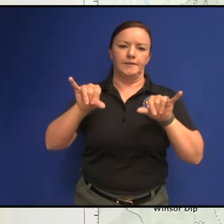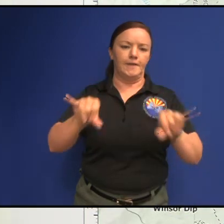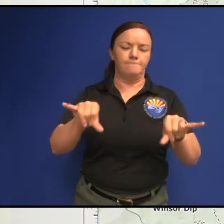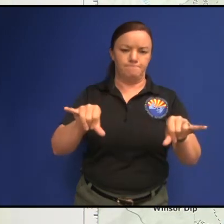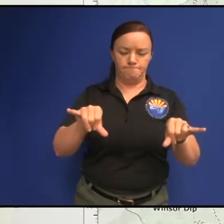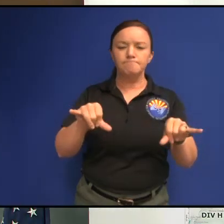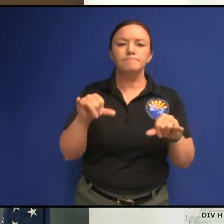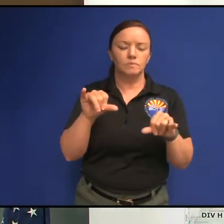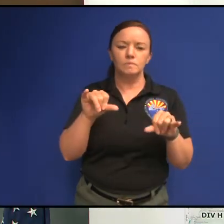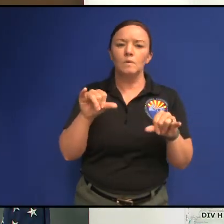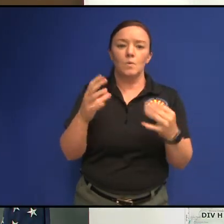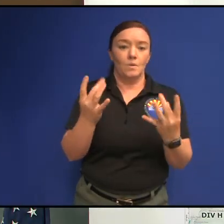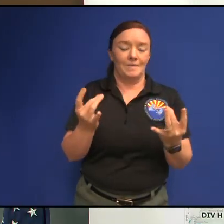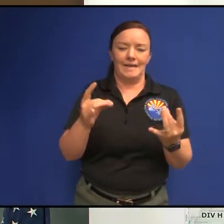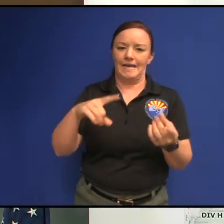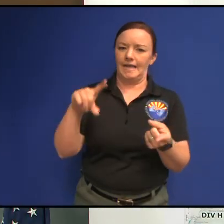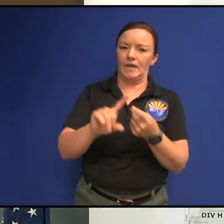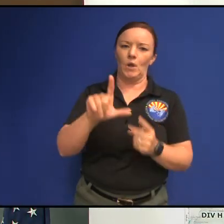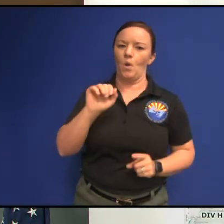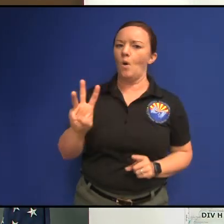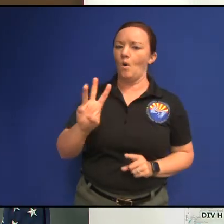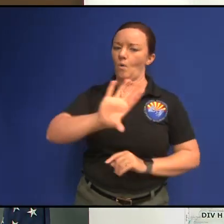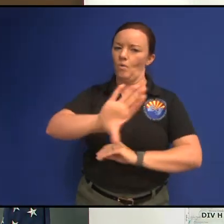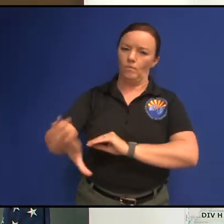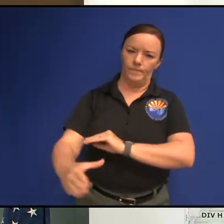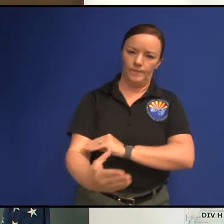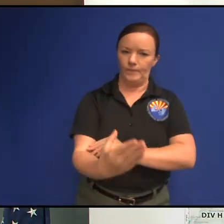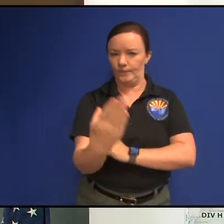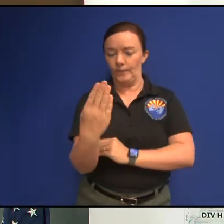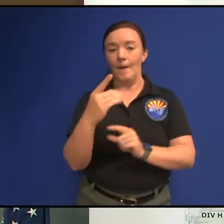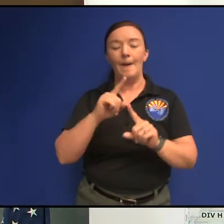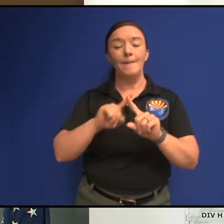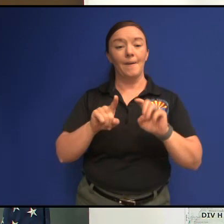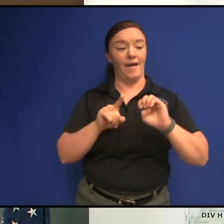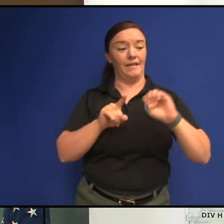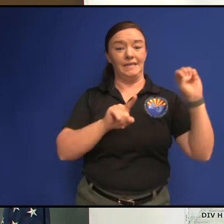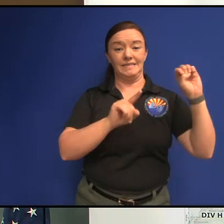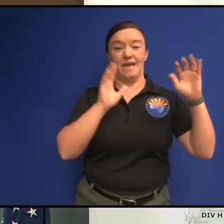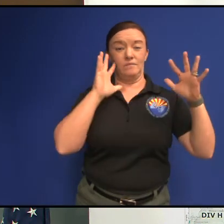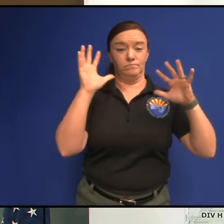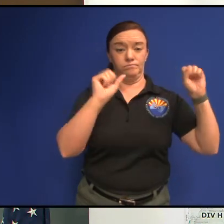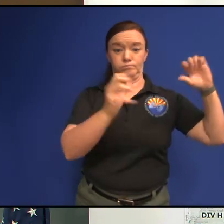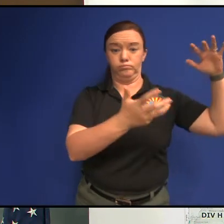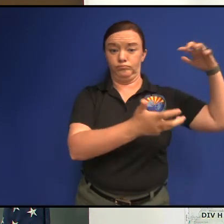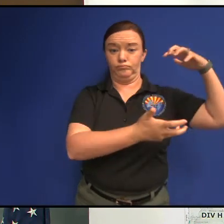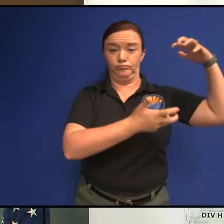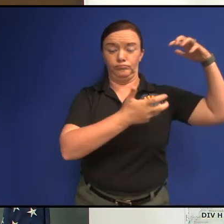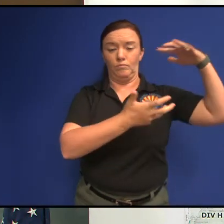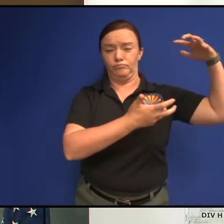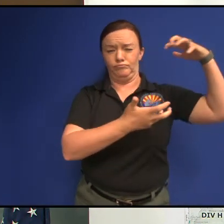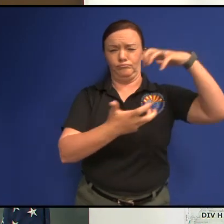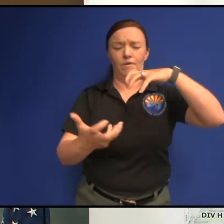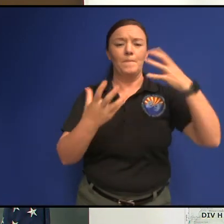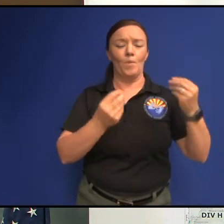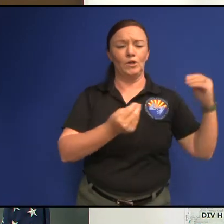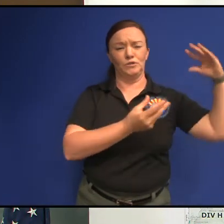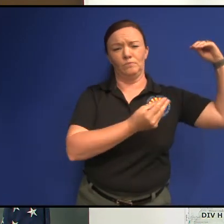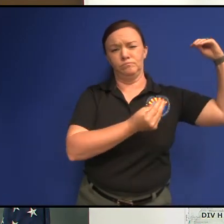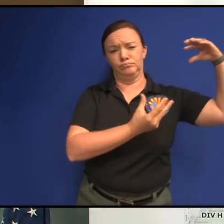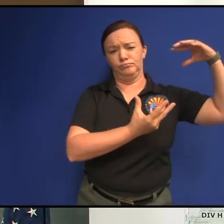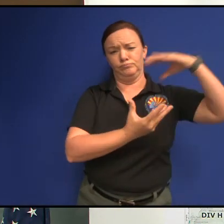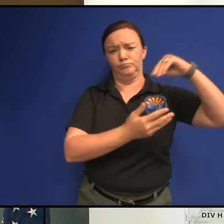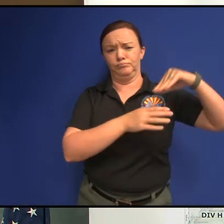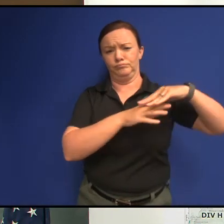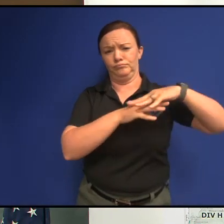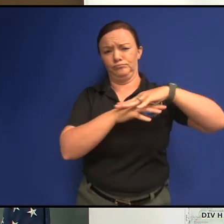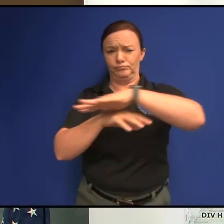morning. But I just showed you that storm to our east, and it's been pushing moisture back this way with outflow. And it just at